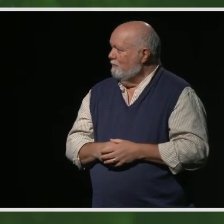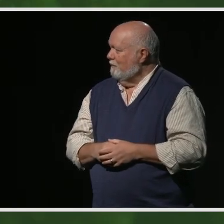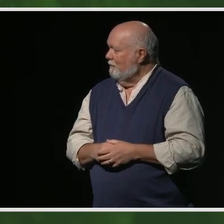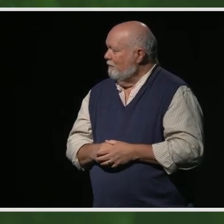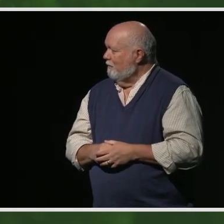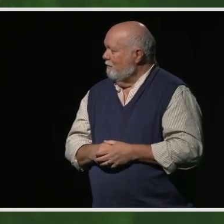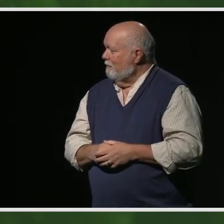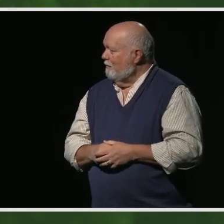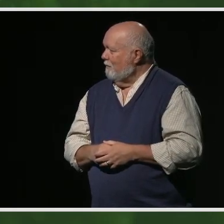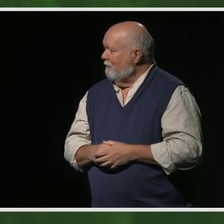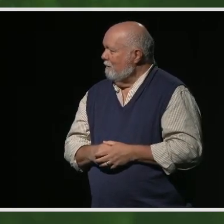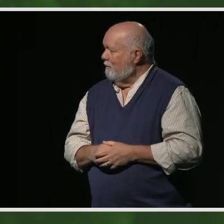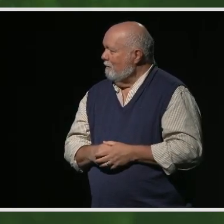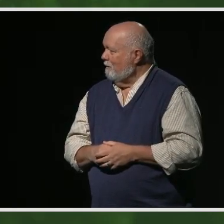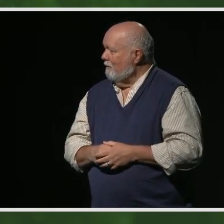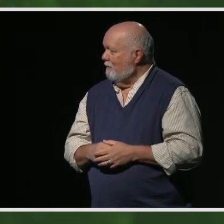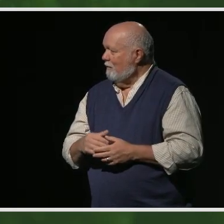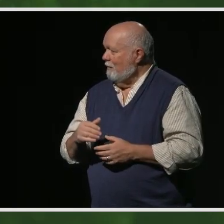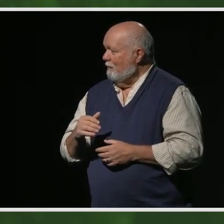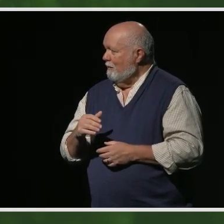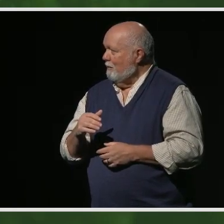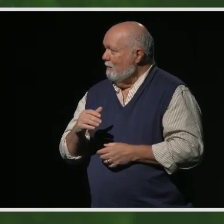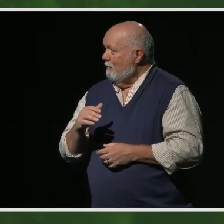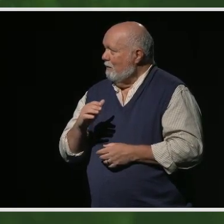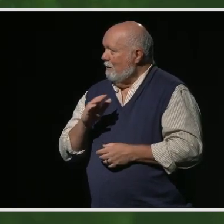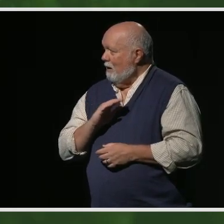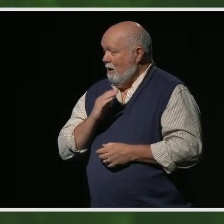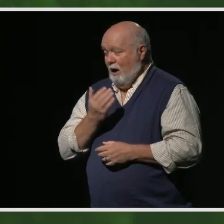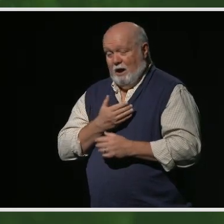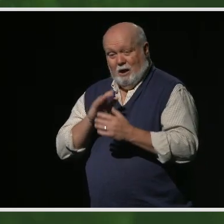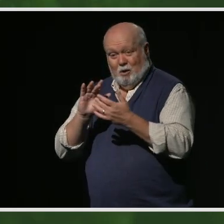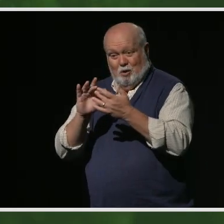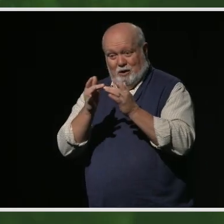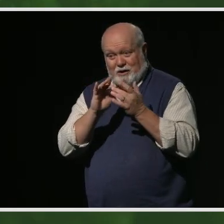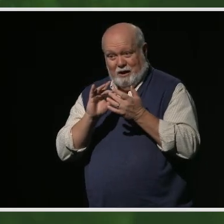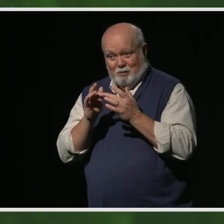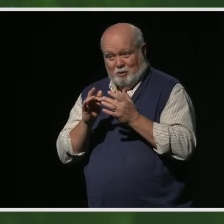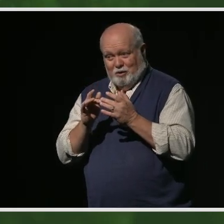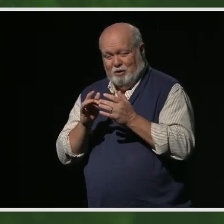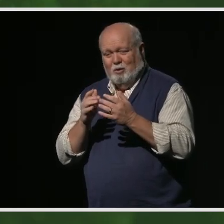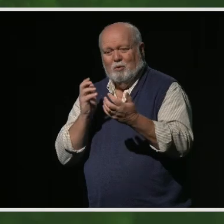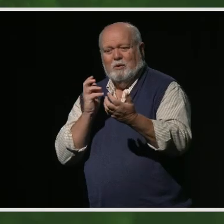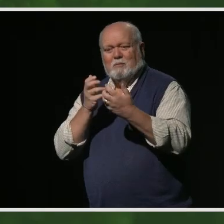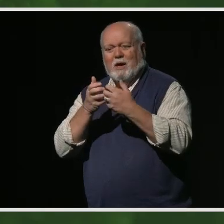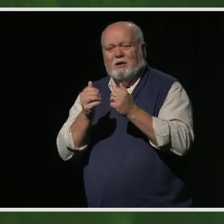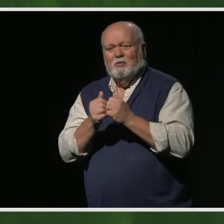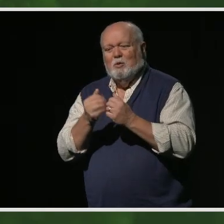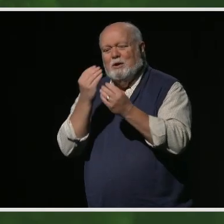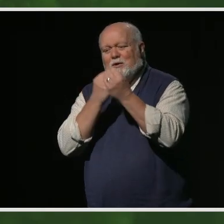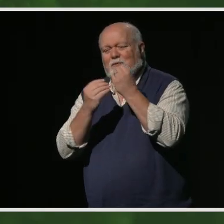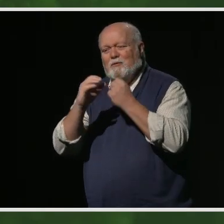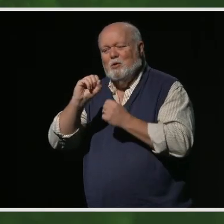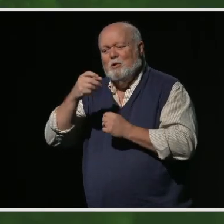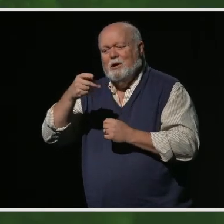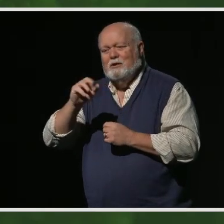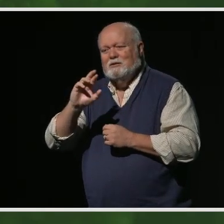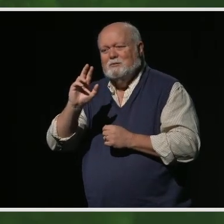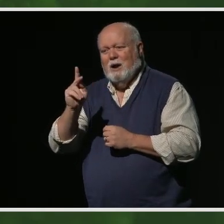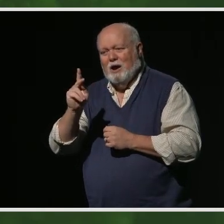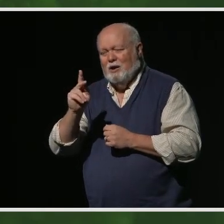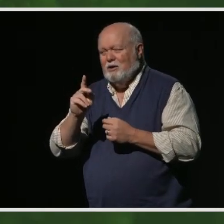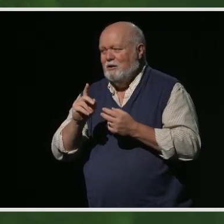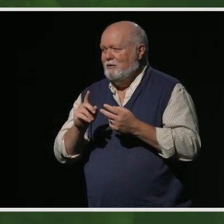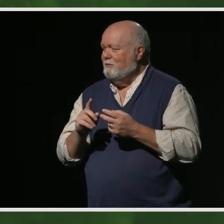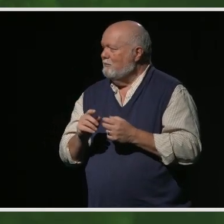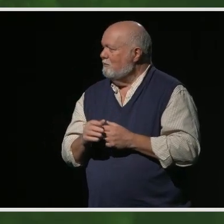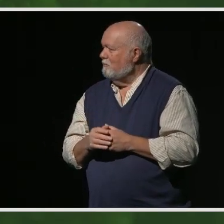Our advisors and network keep us product compliant with FoodSpark, retail ready with